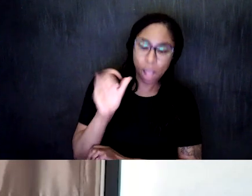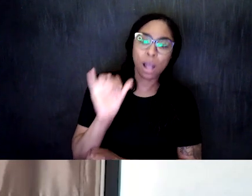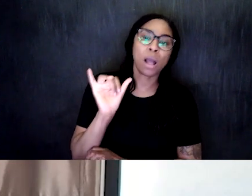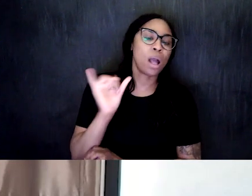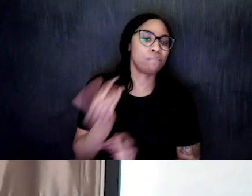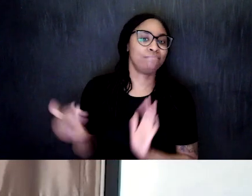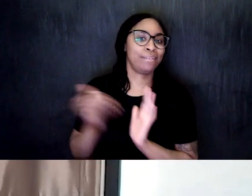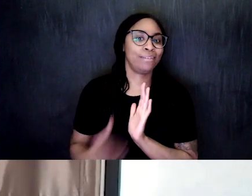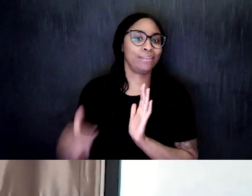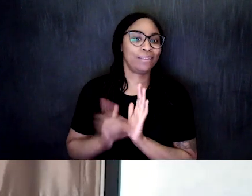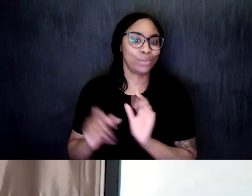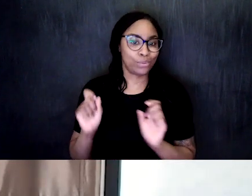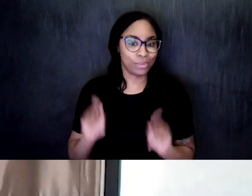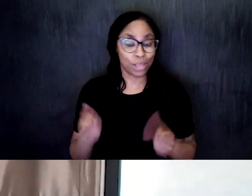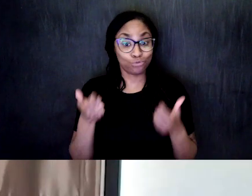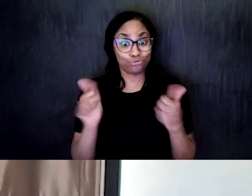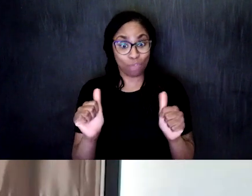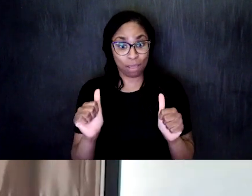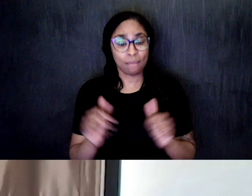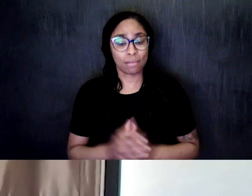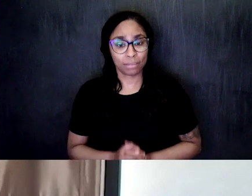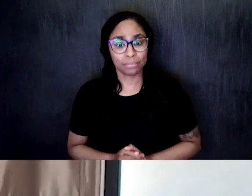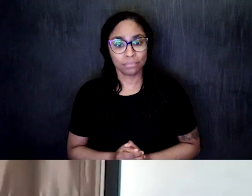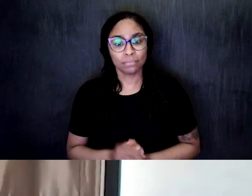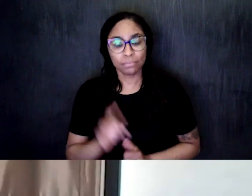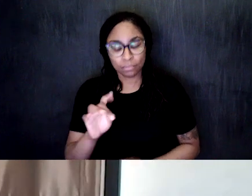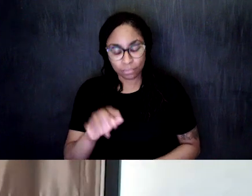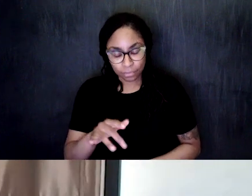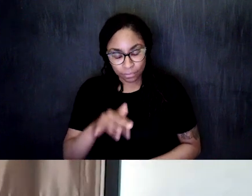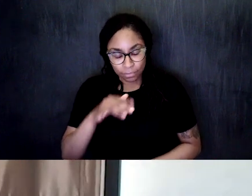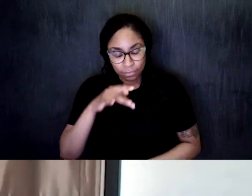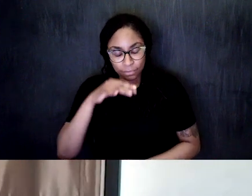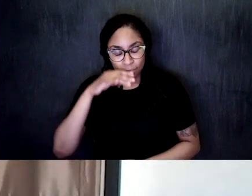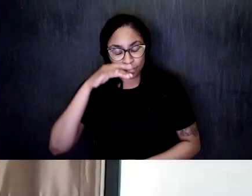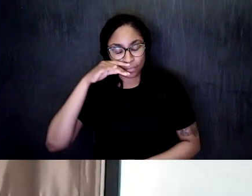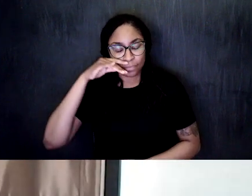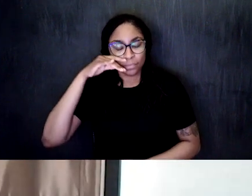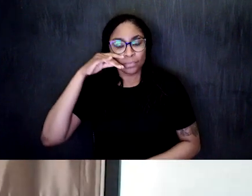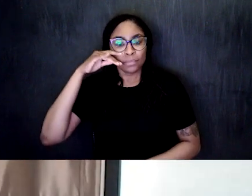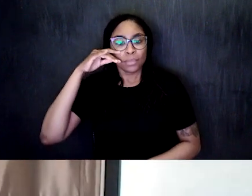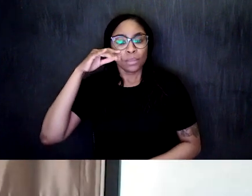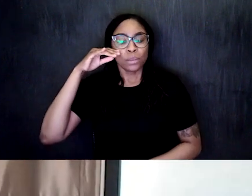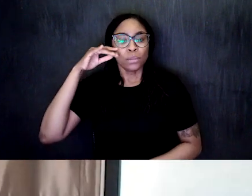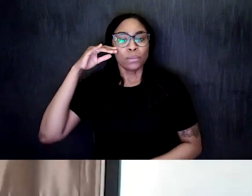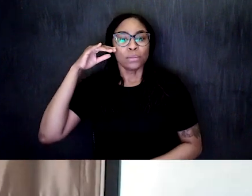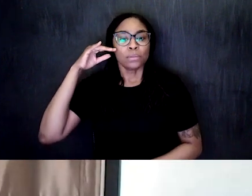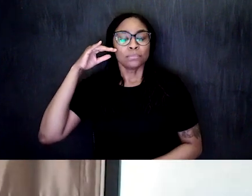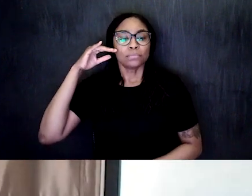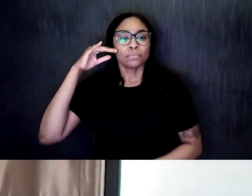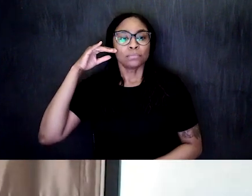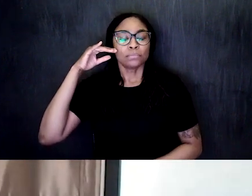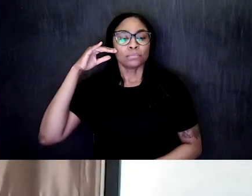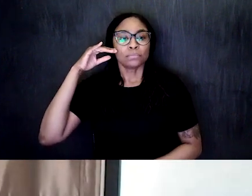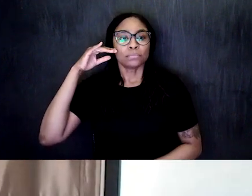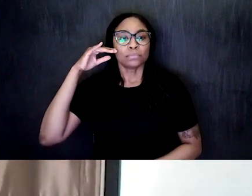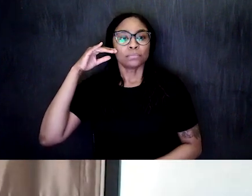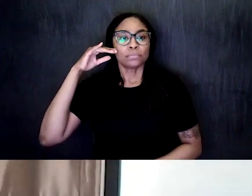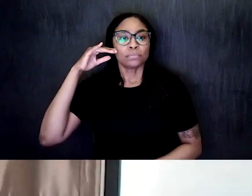again. So let's try that again. So you want to think about the breath coming in through the nostrils,